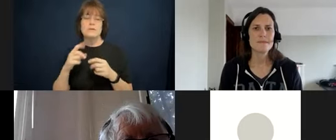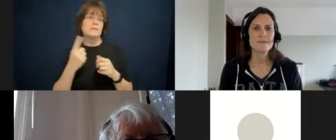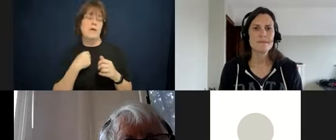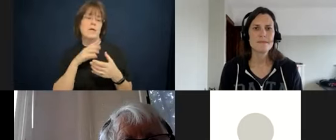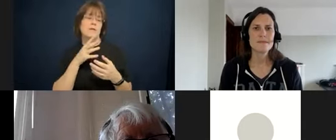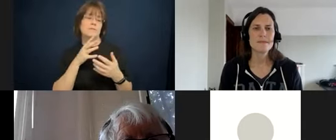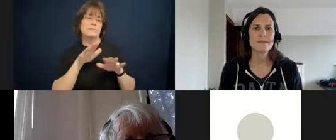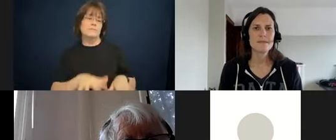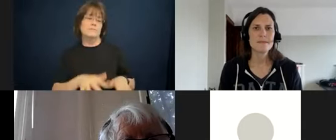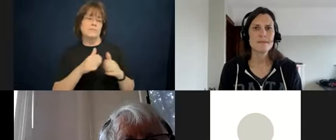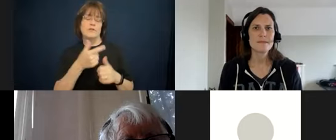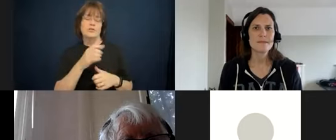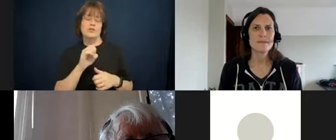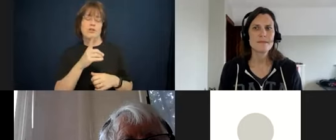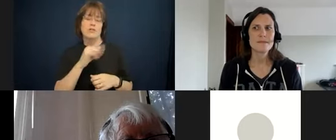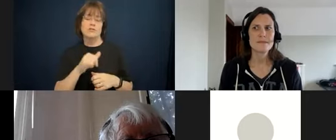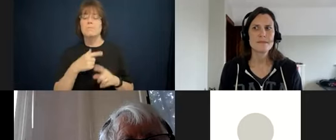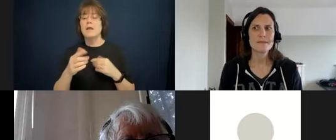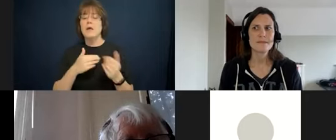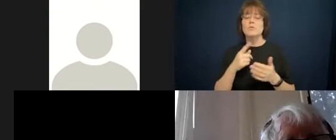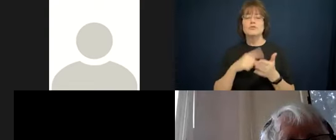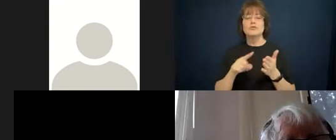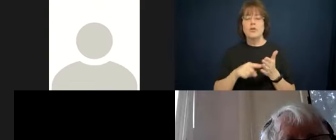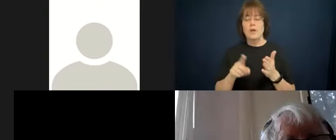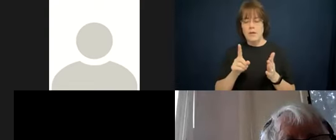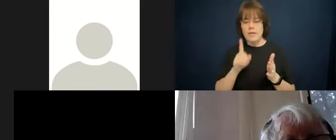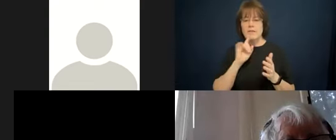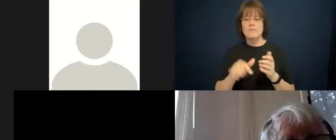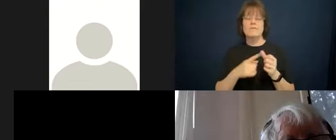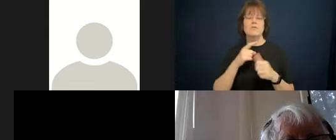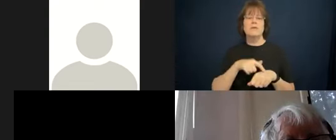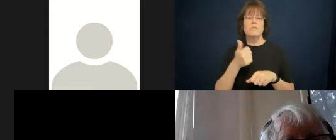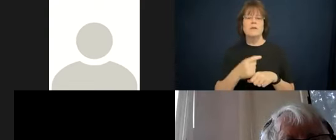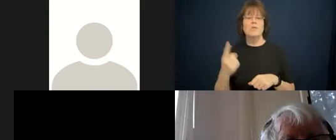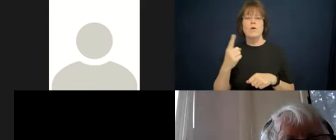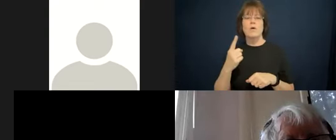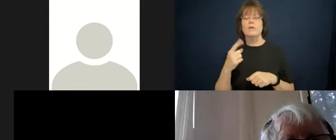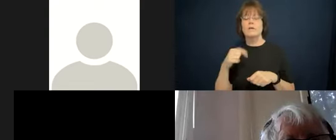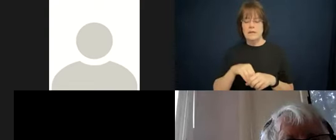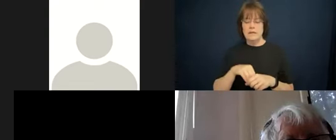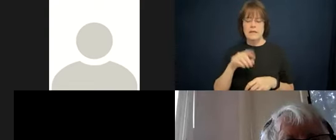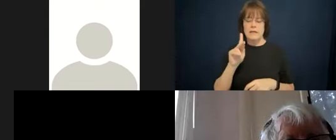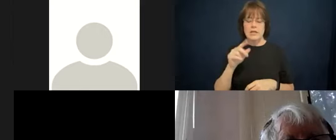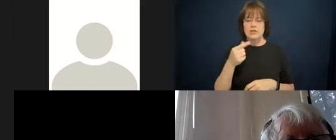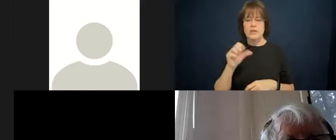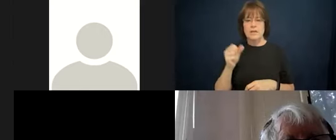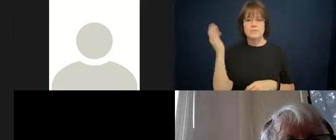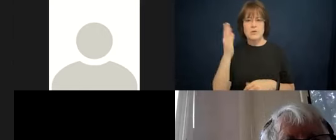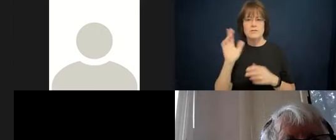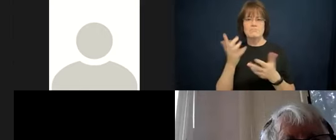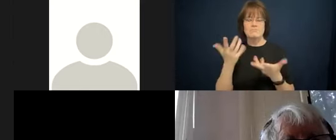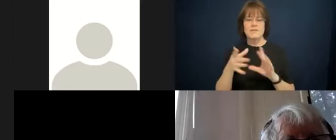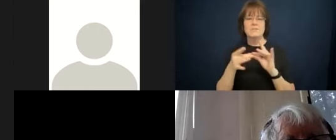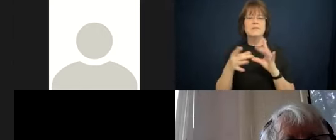really outstanding. I'll check our records, but that may have been the first time anybody in a KGS presentation has mentioned